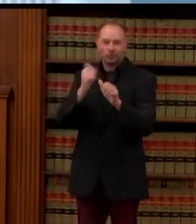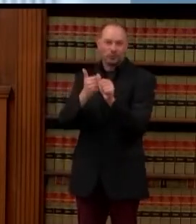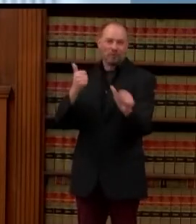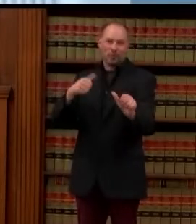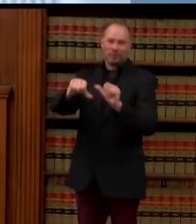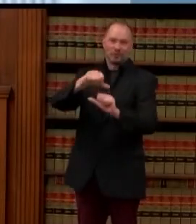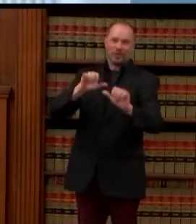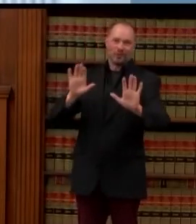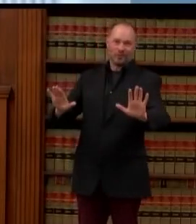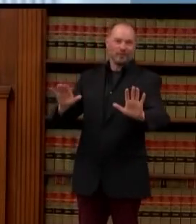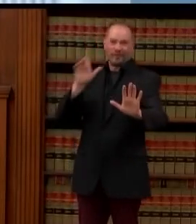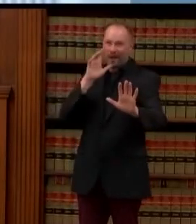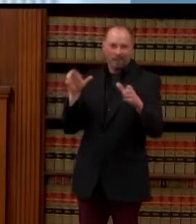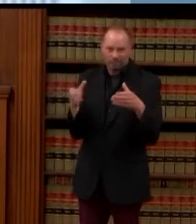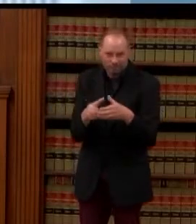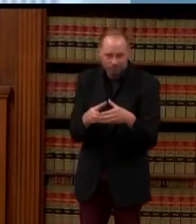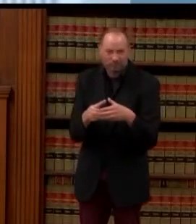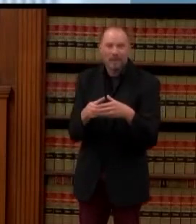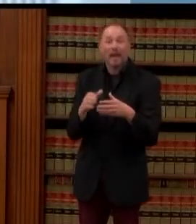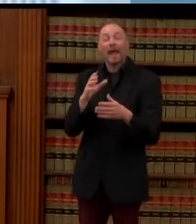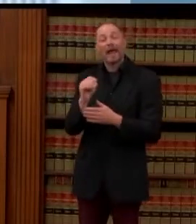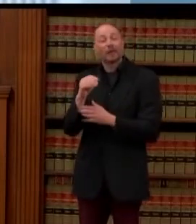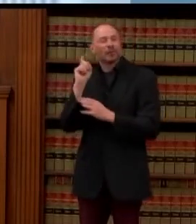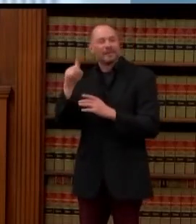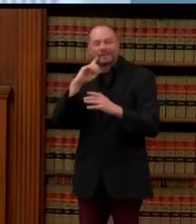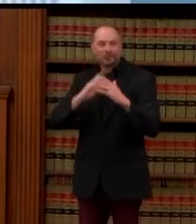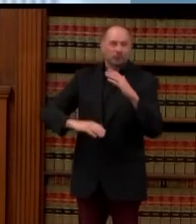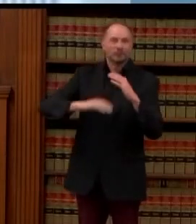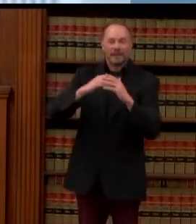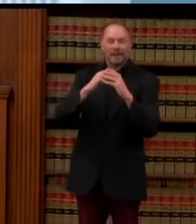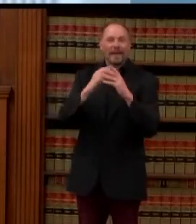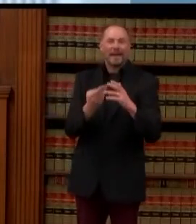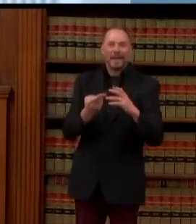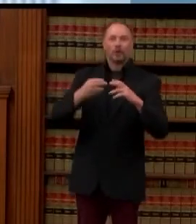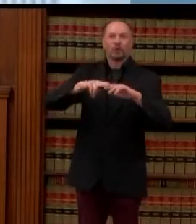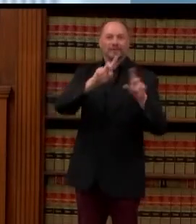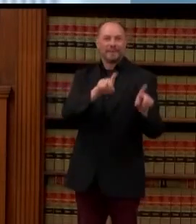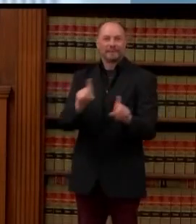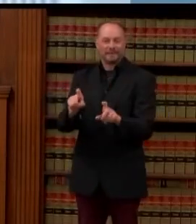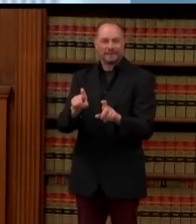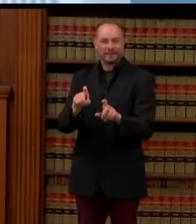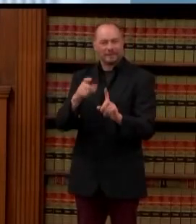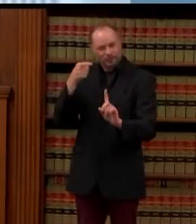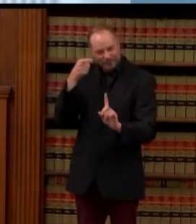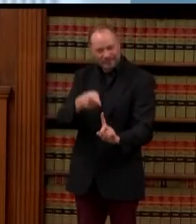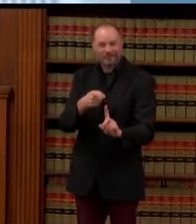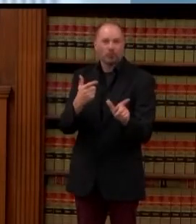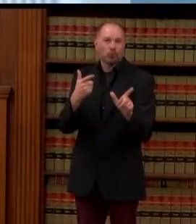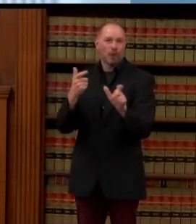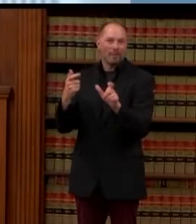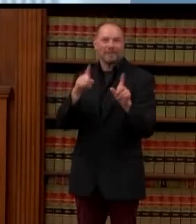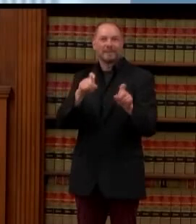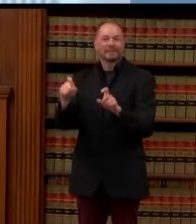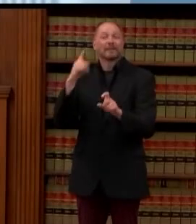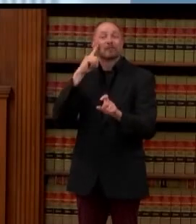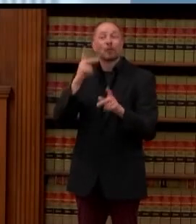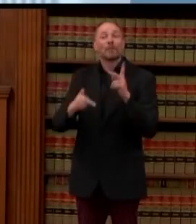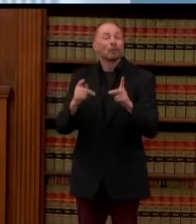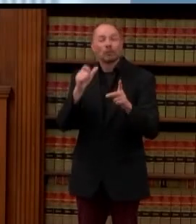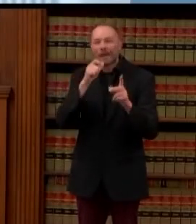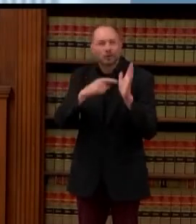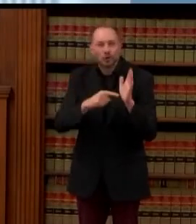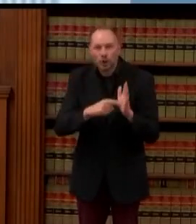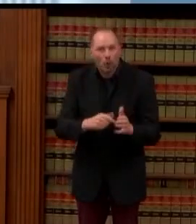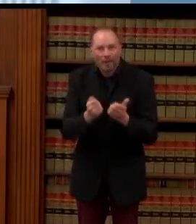together. And we need to significantly increase testing, particularly rapid testing for asymptomatic young